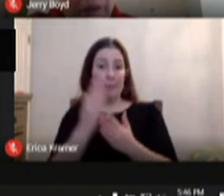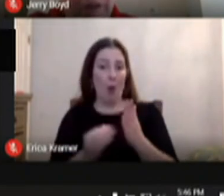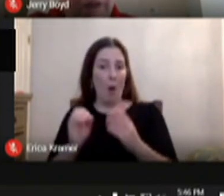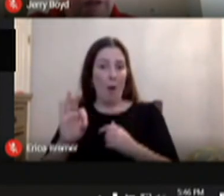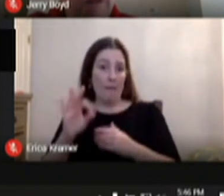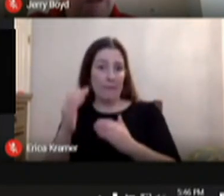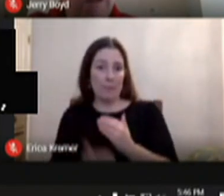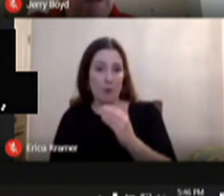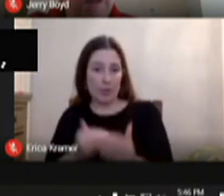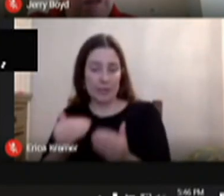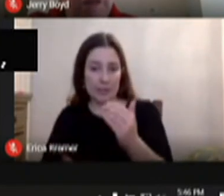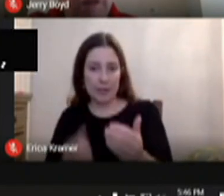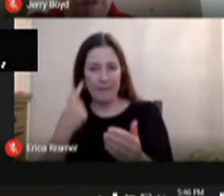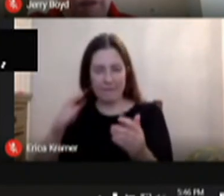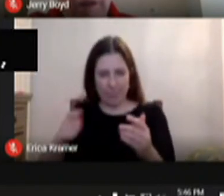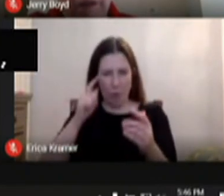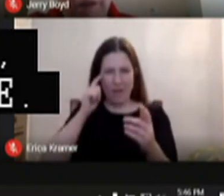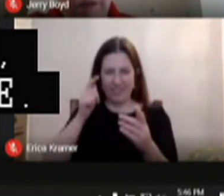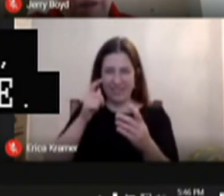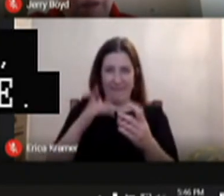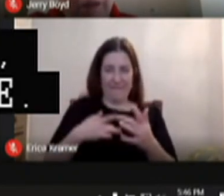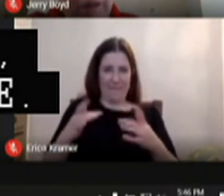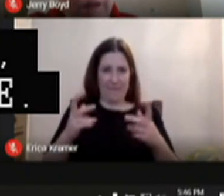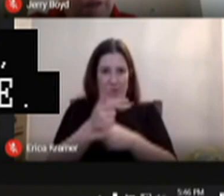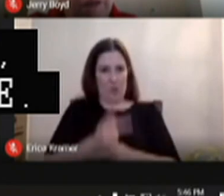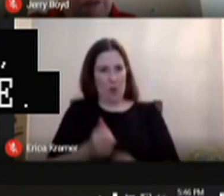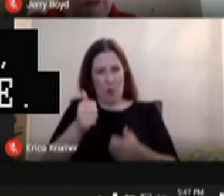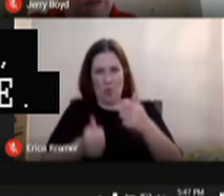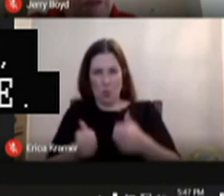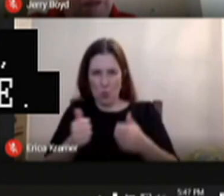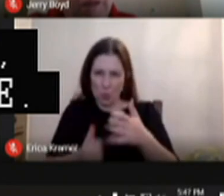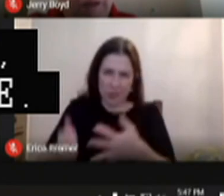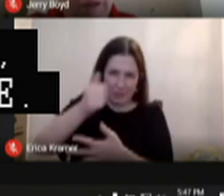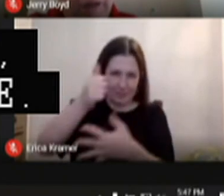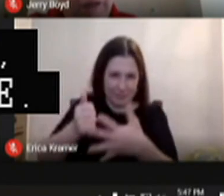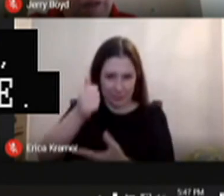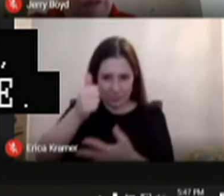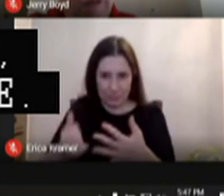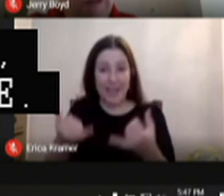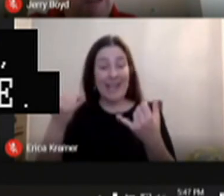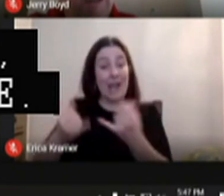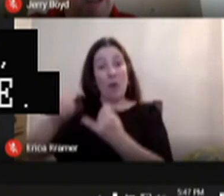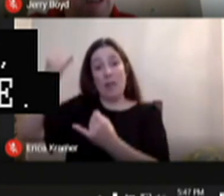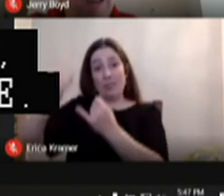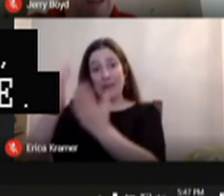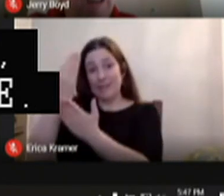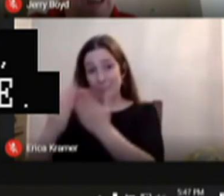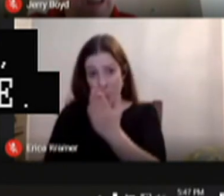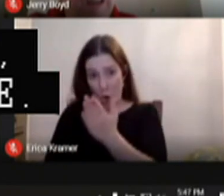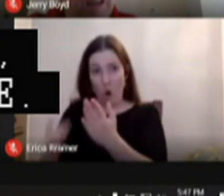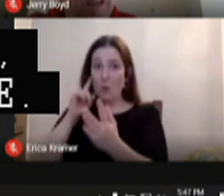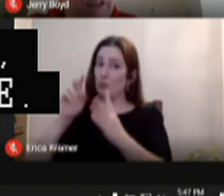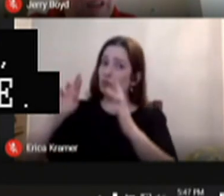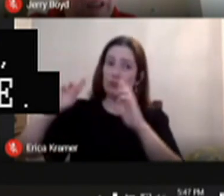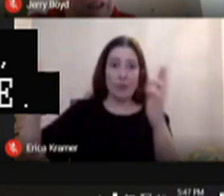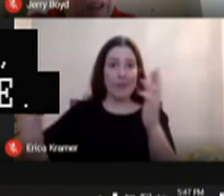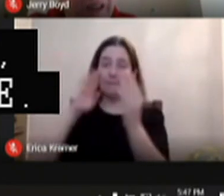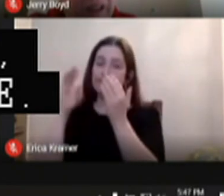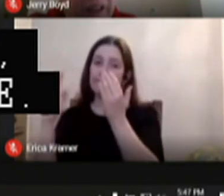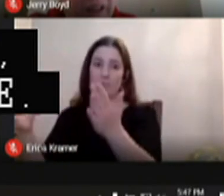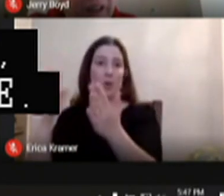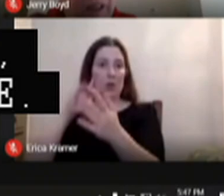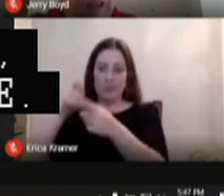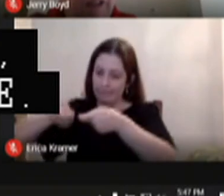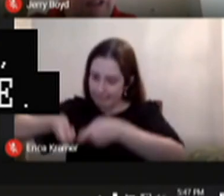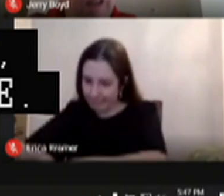into phase 1, and are now at the very end of a construction document process and ready to break ground this spring. Again,